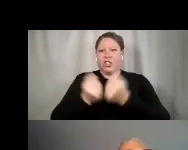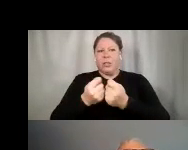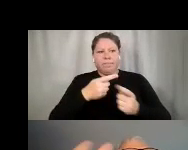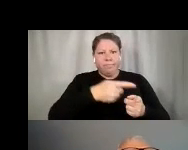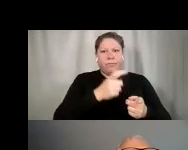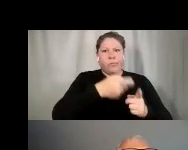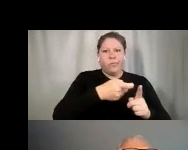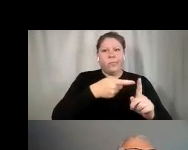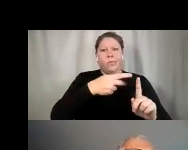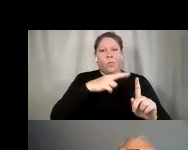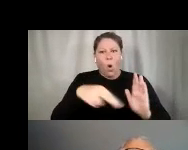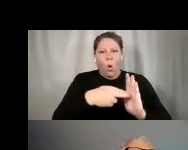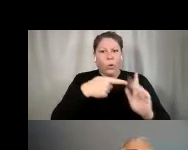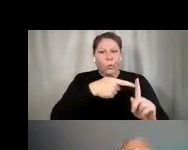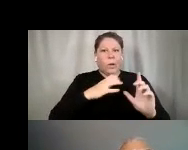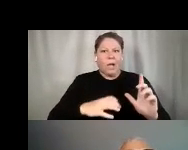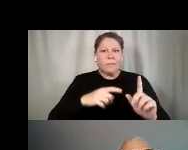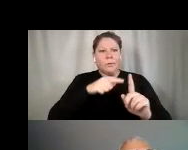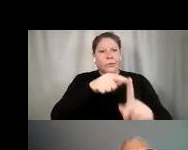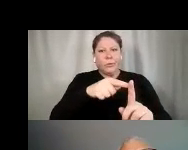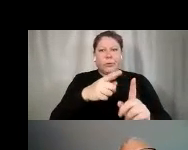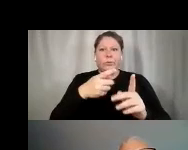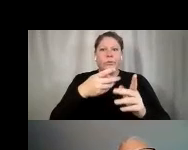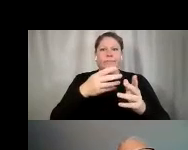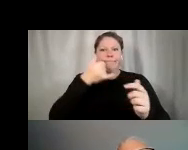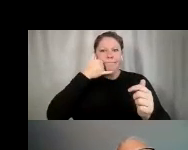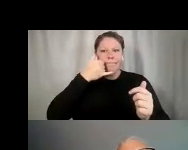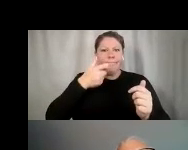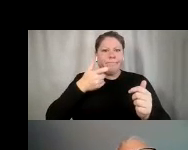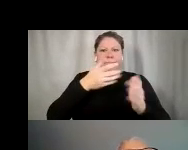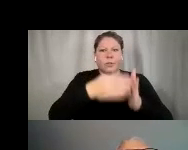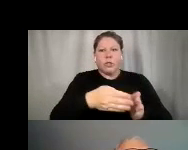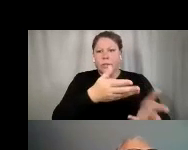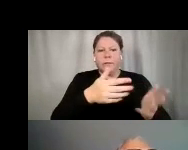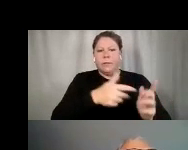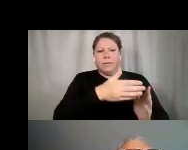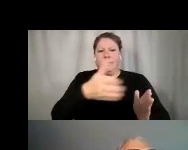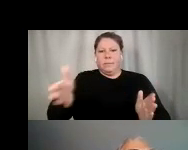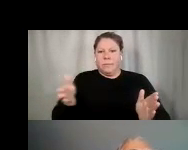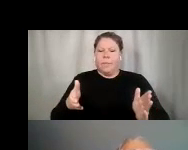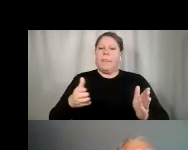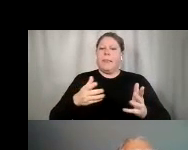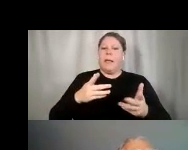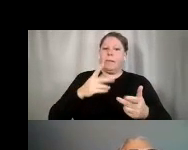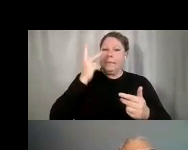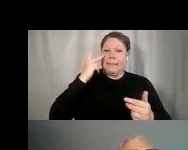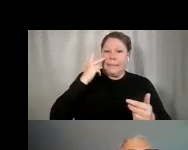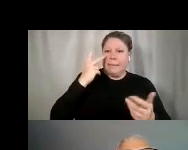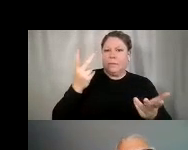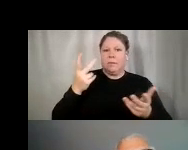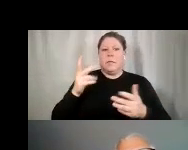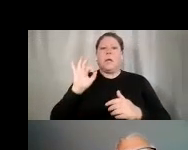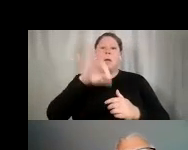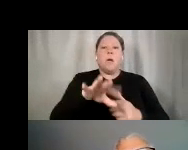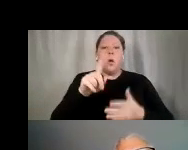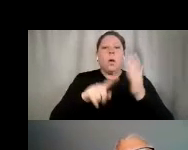then walk through it verbally to stimulate and then simulate some of the process outcomes. And then to try what if scenarios to see if